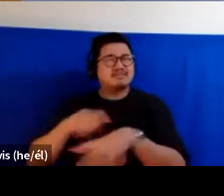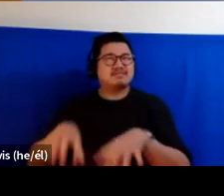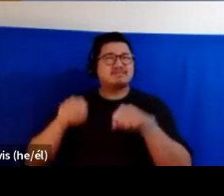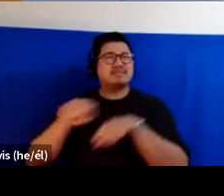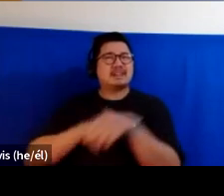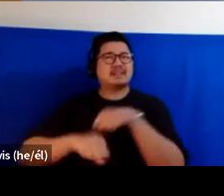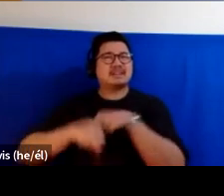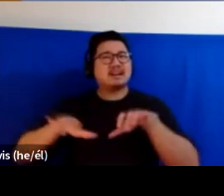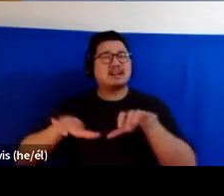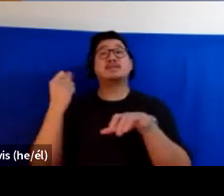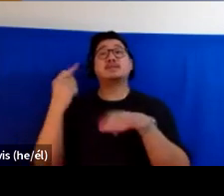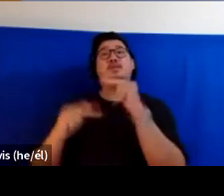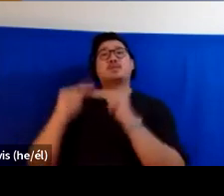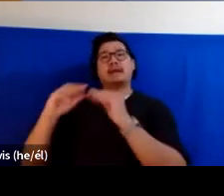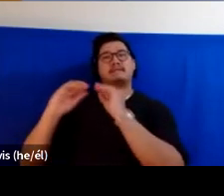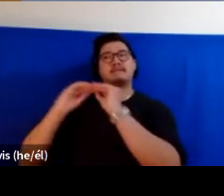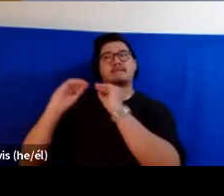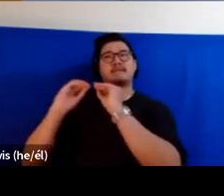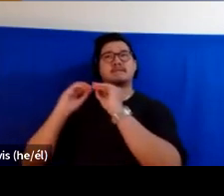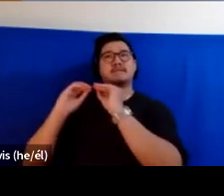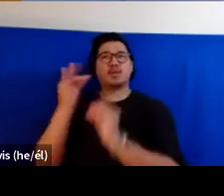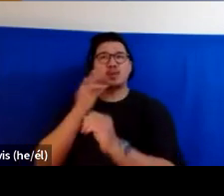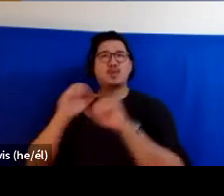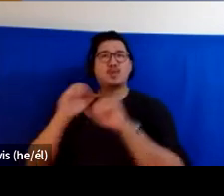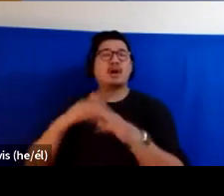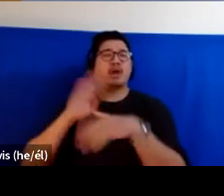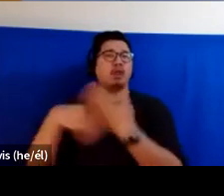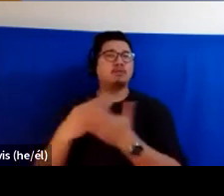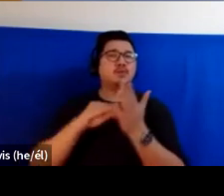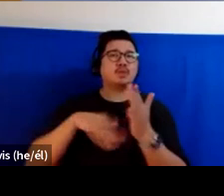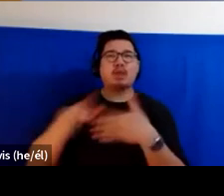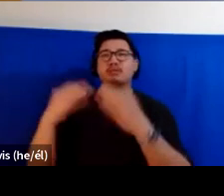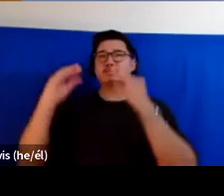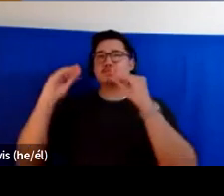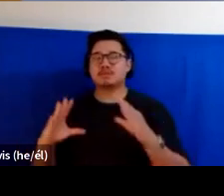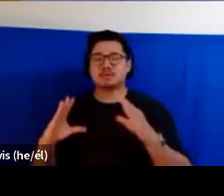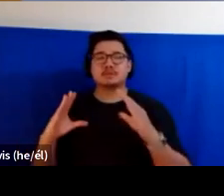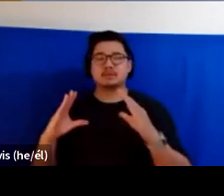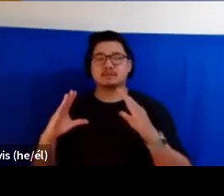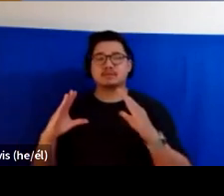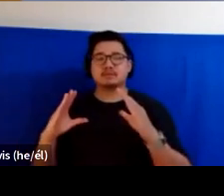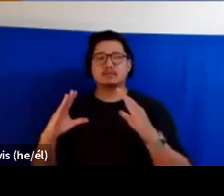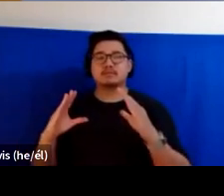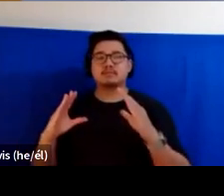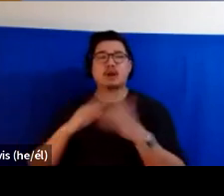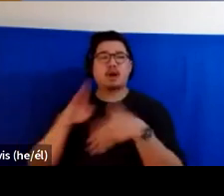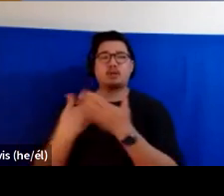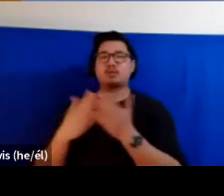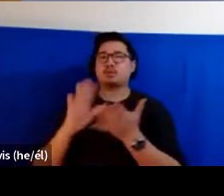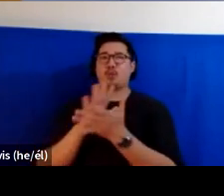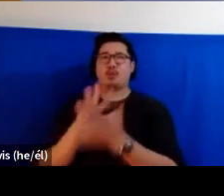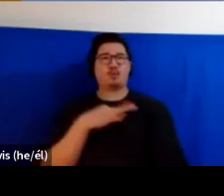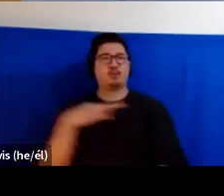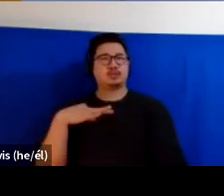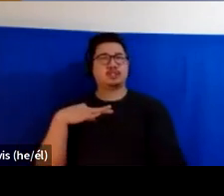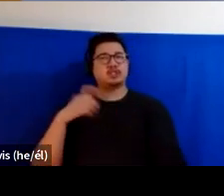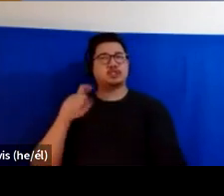need maintenance as soon as possible or children's teachers and and all the other a school staff should have